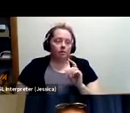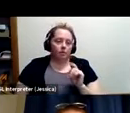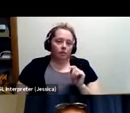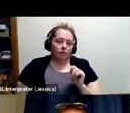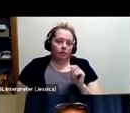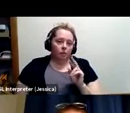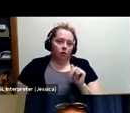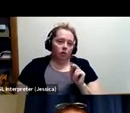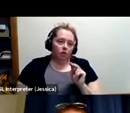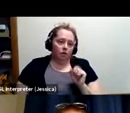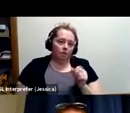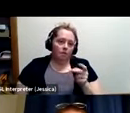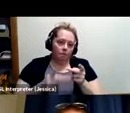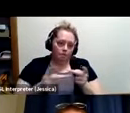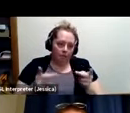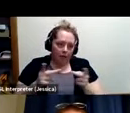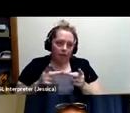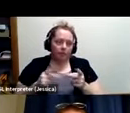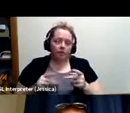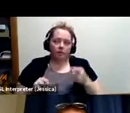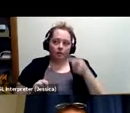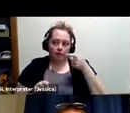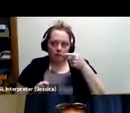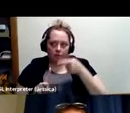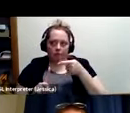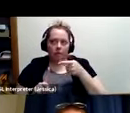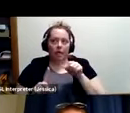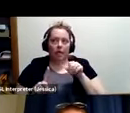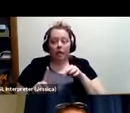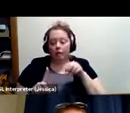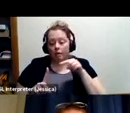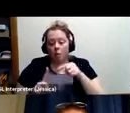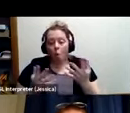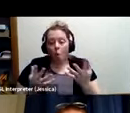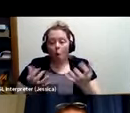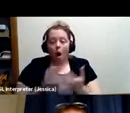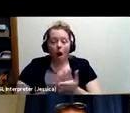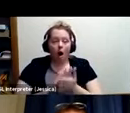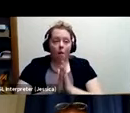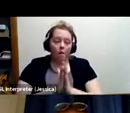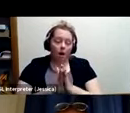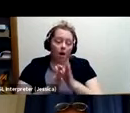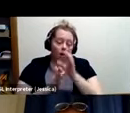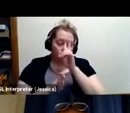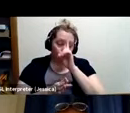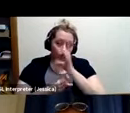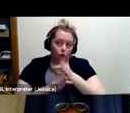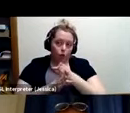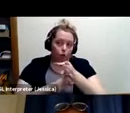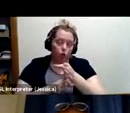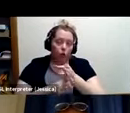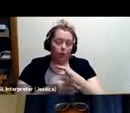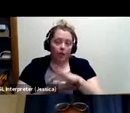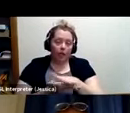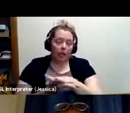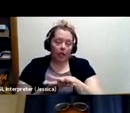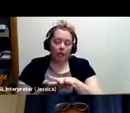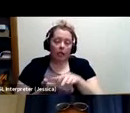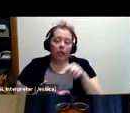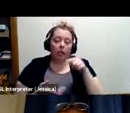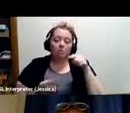providing a place for folks that want to become clean or sober, and what that looks like for trans and non-binary people,